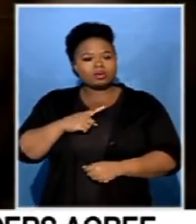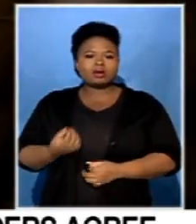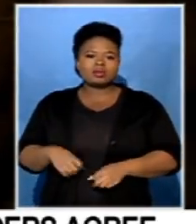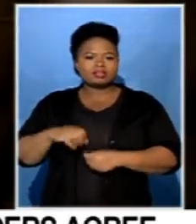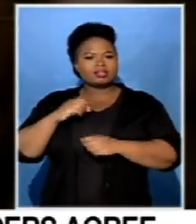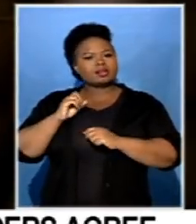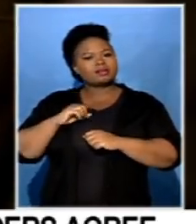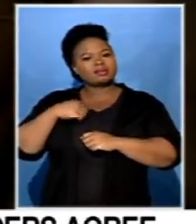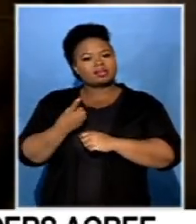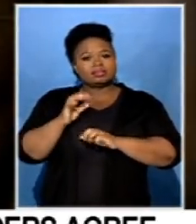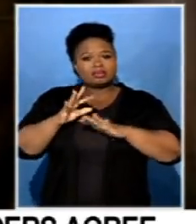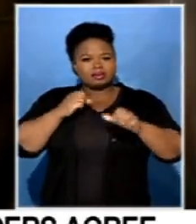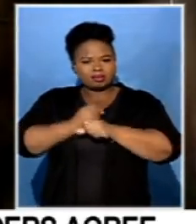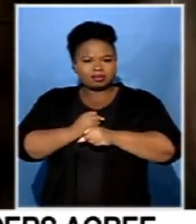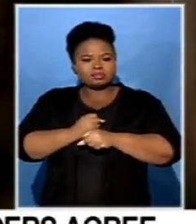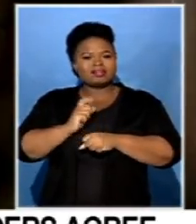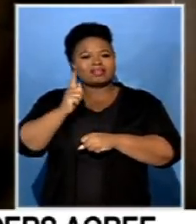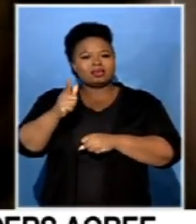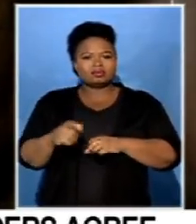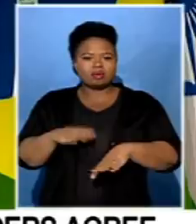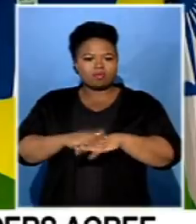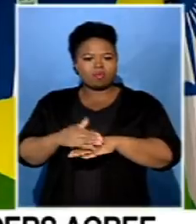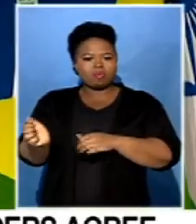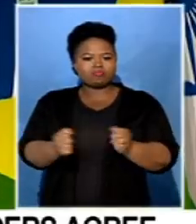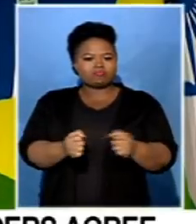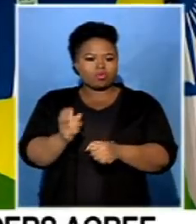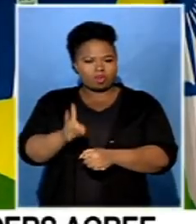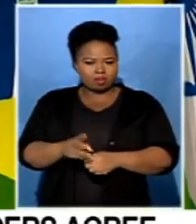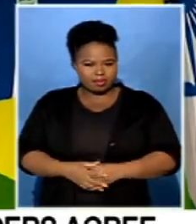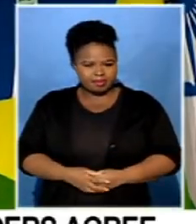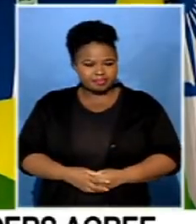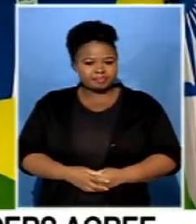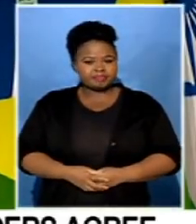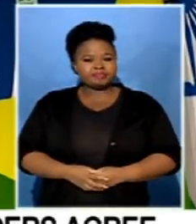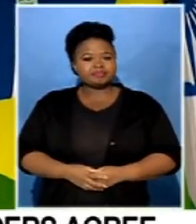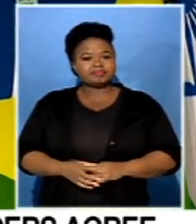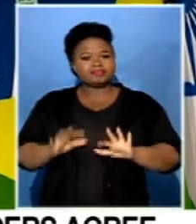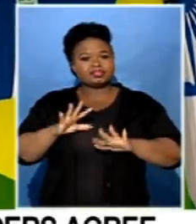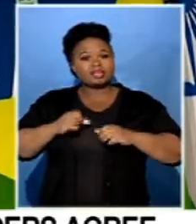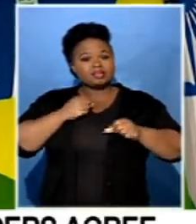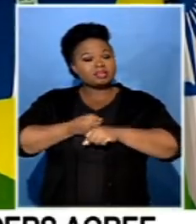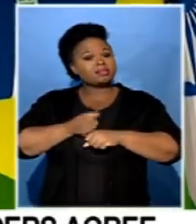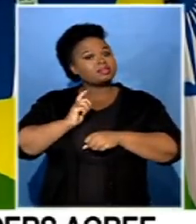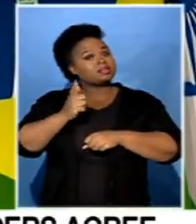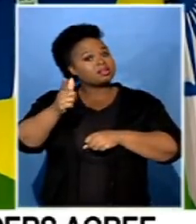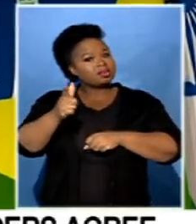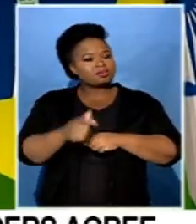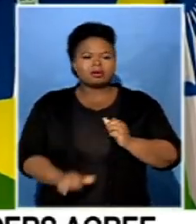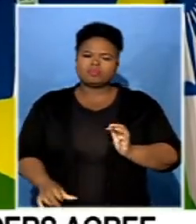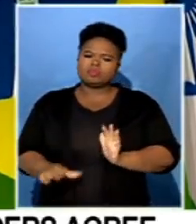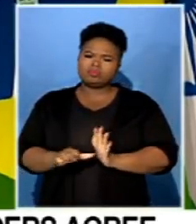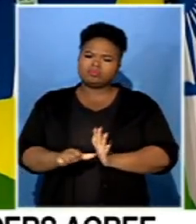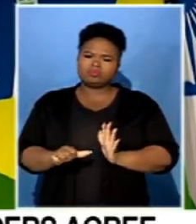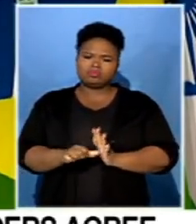next golden decade. The next decade will be a crucial one in